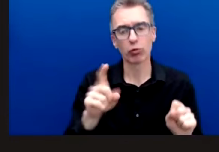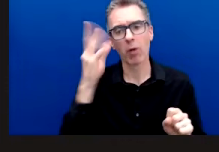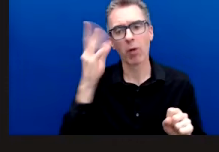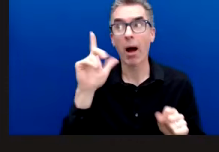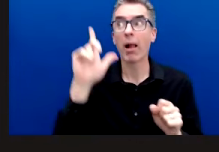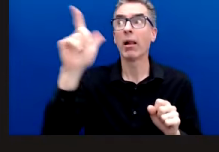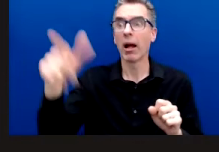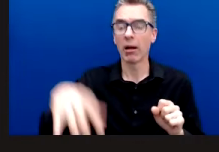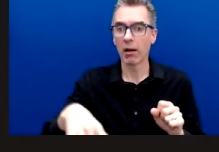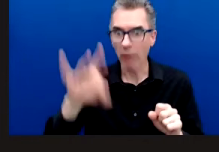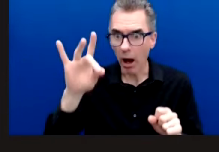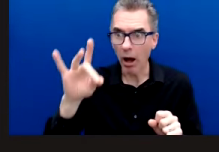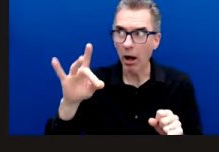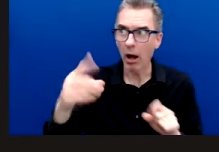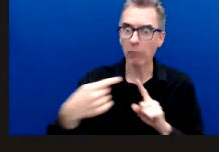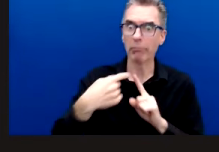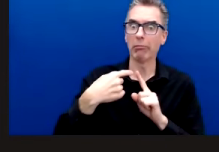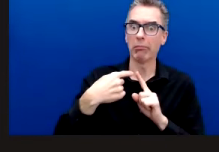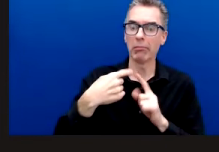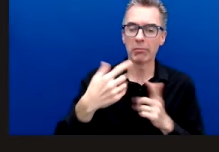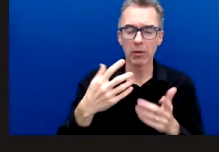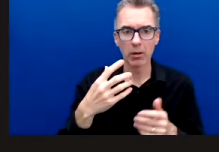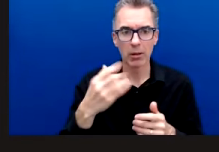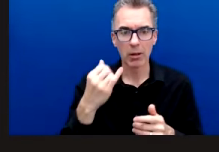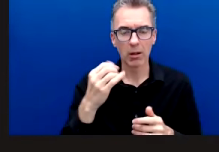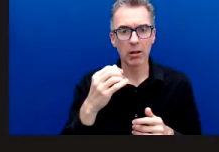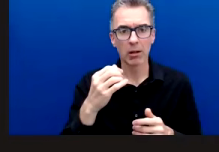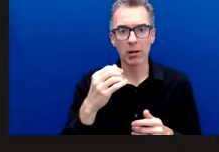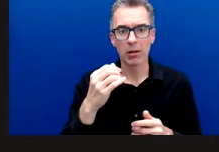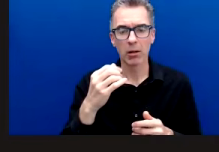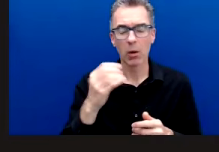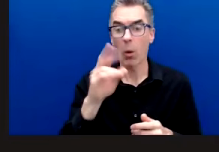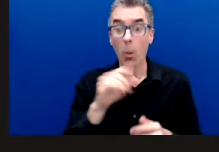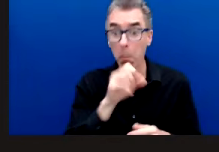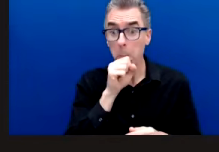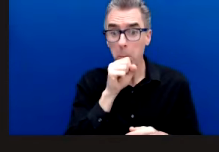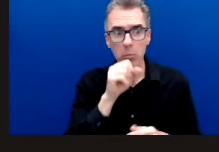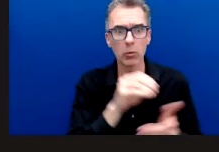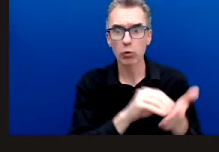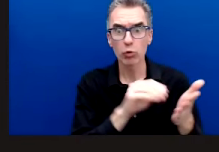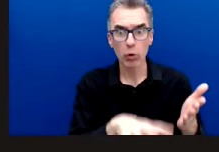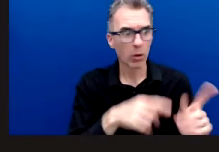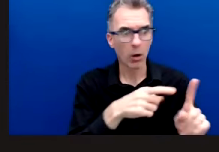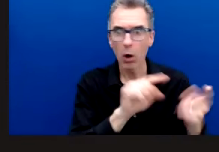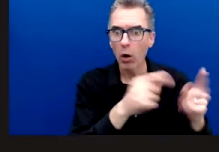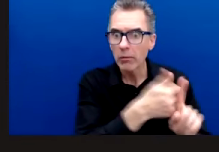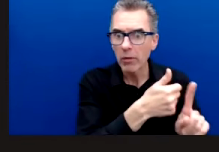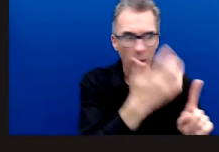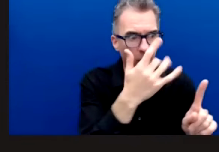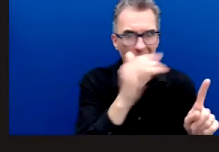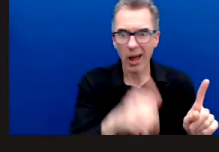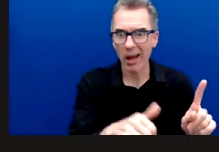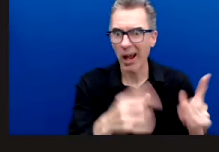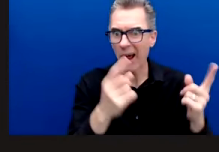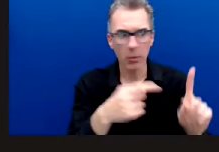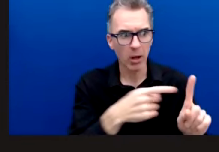don't want, say the student, you don't report it and the student ends up like, harming themselves because of the situation or whatever it may be.